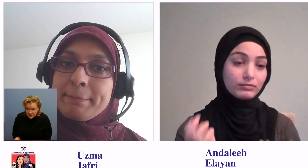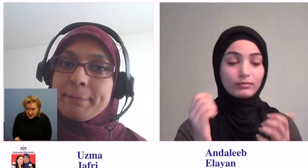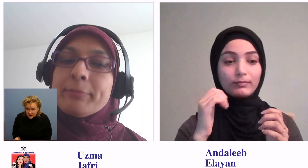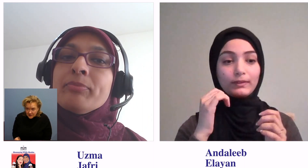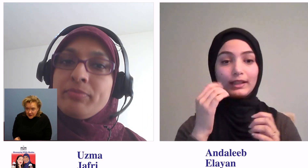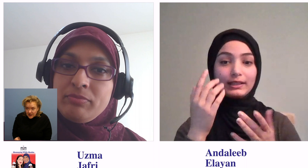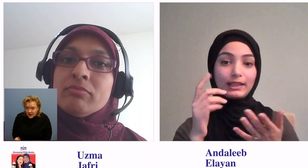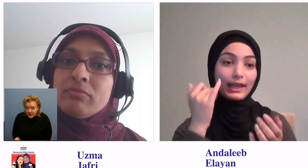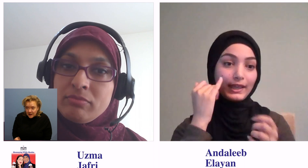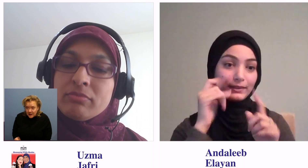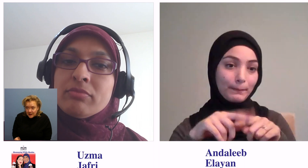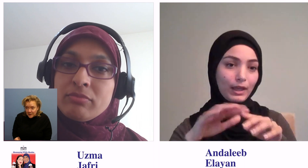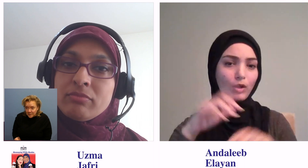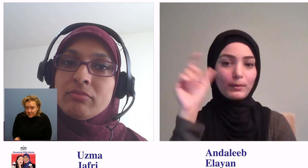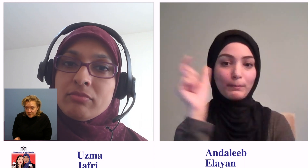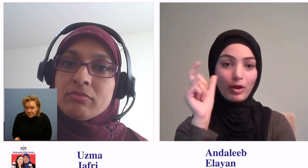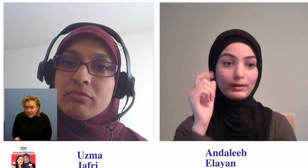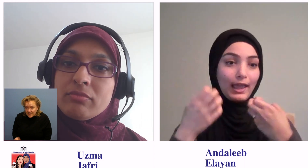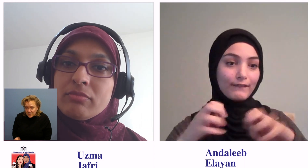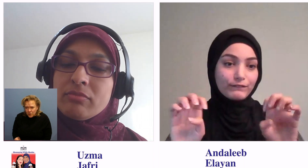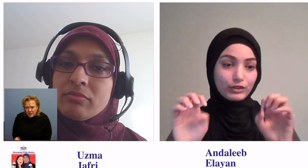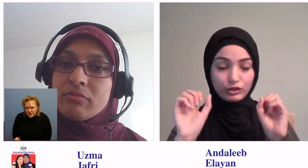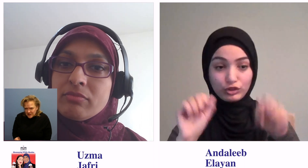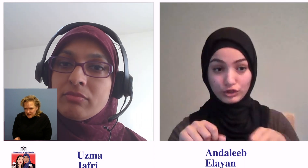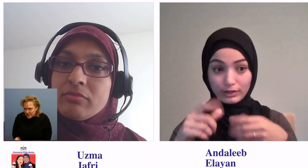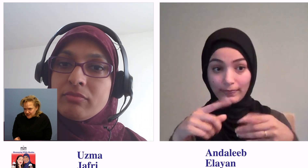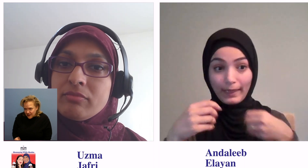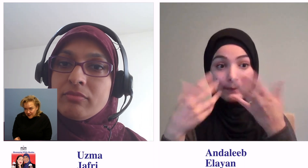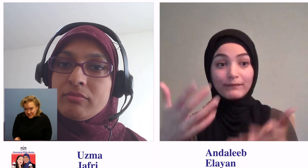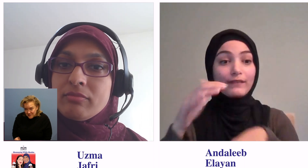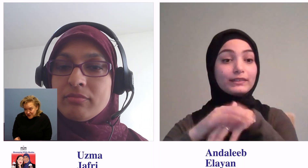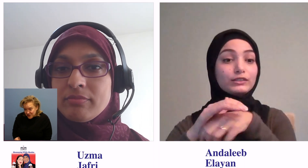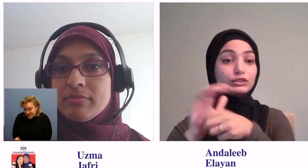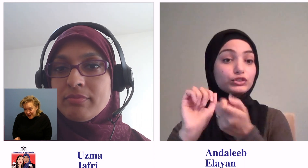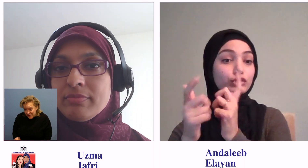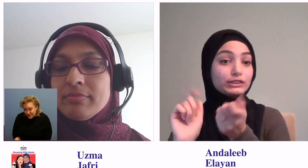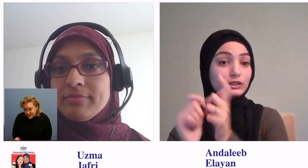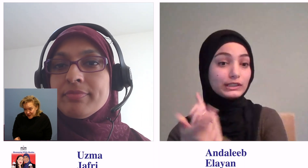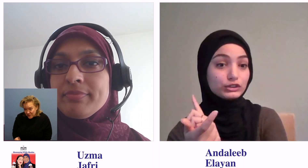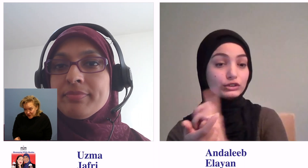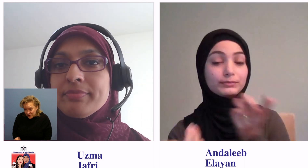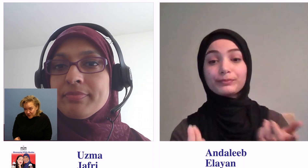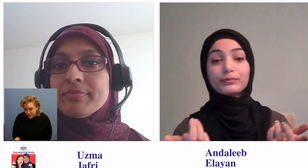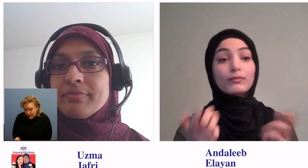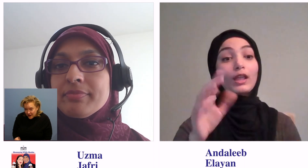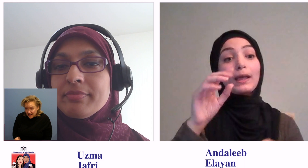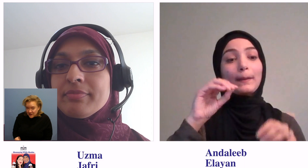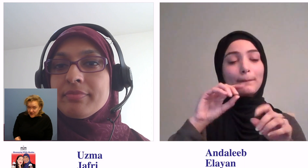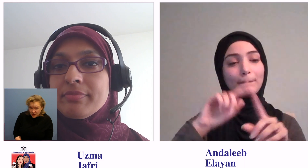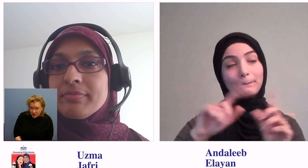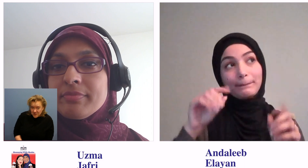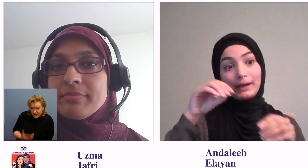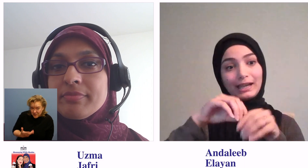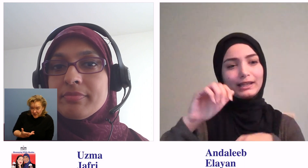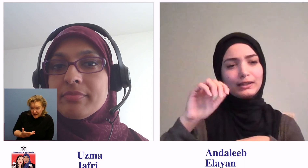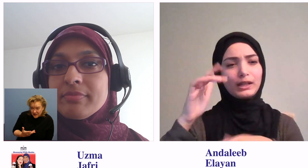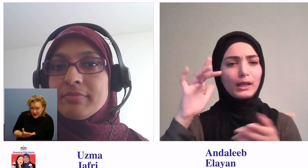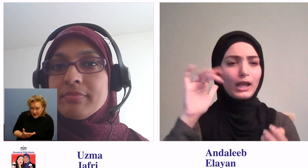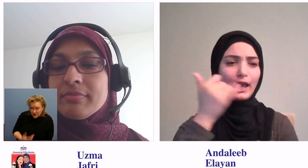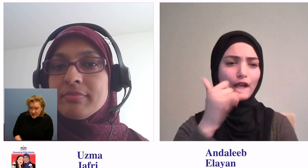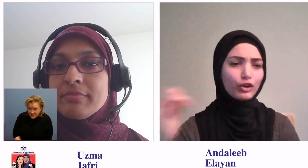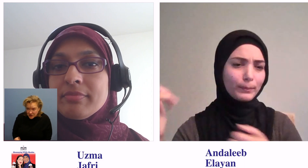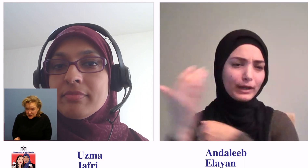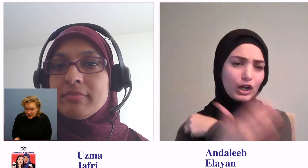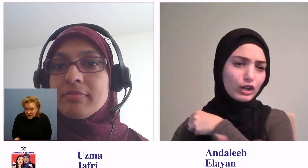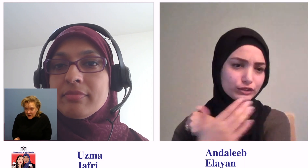ASL. Um, so it really just depends on the Masjid's efforts and what they're going to provide, even in terms of providing